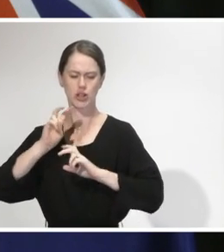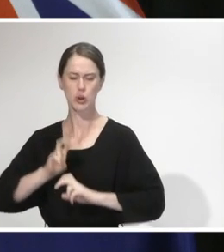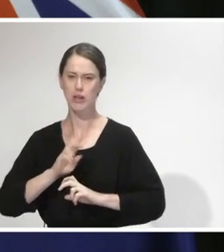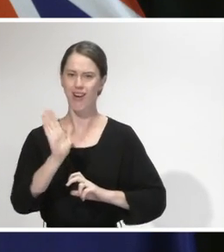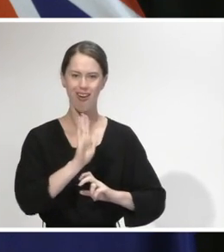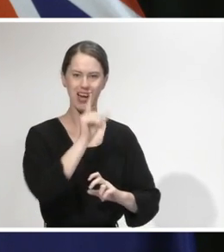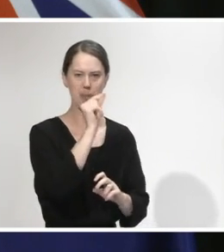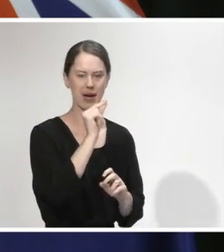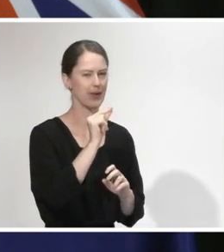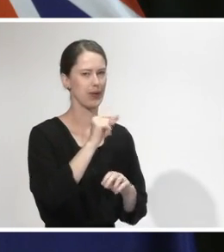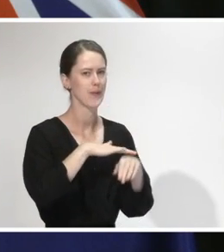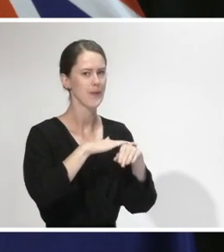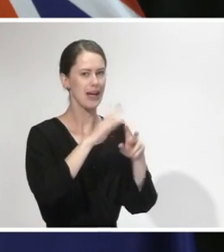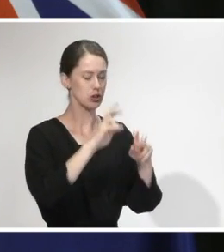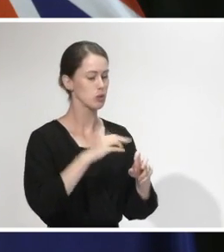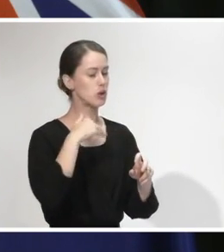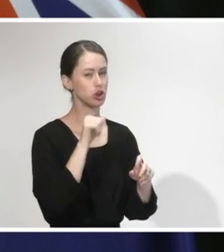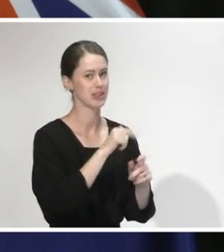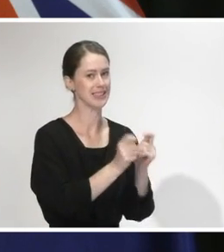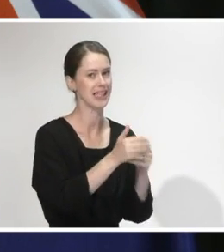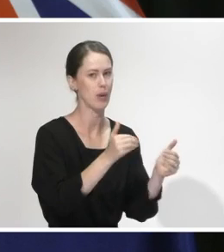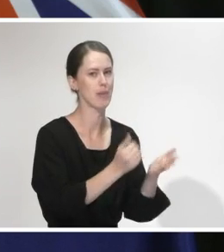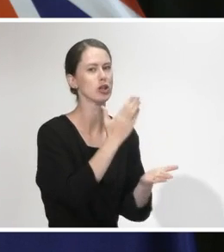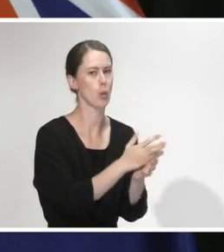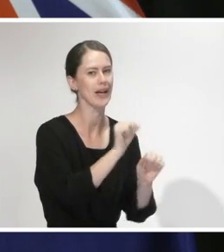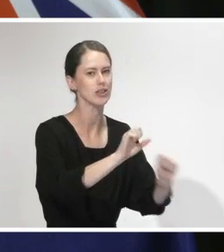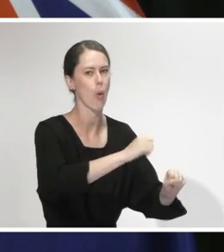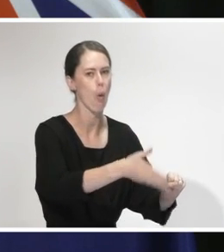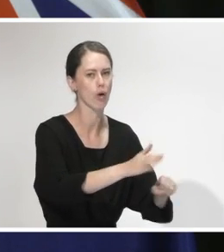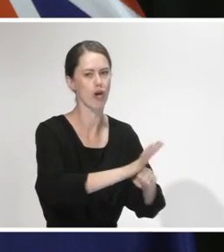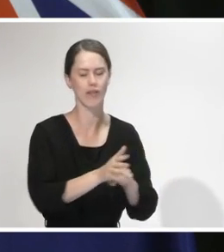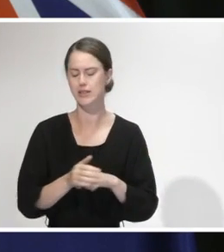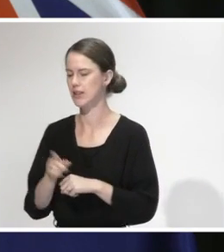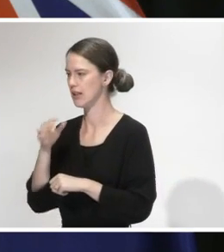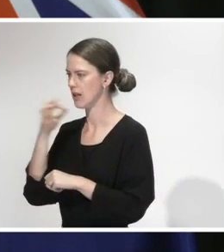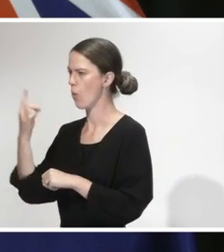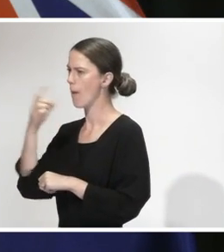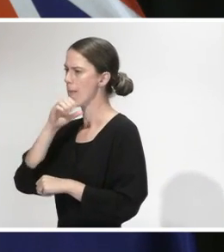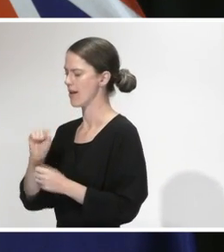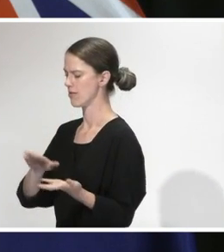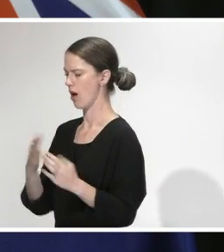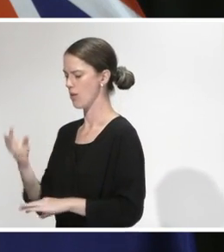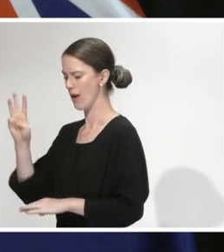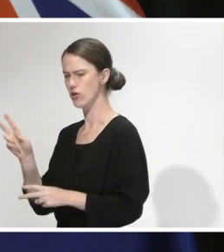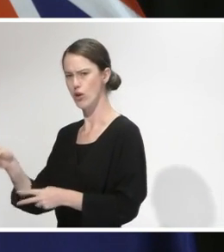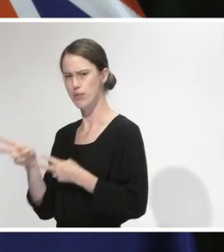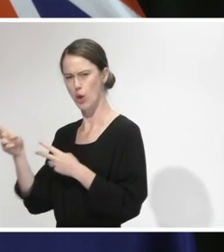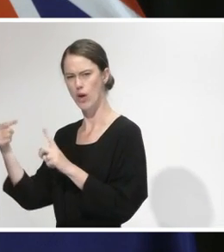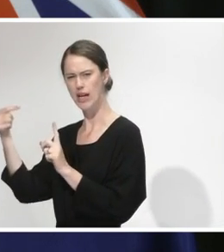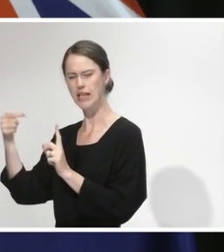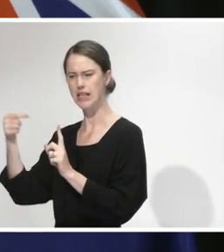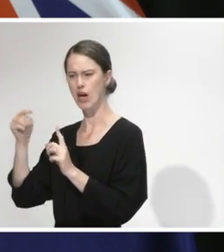phlegm or fever. The man who passed away in Wellington Hospital, was